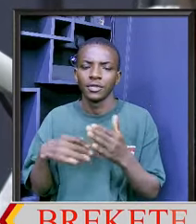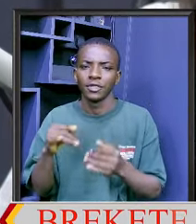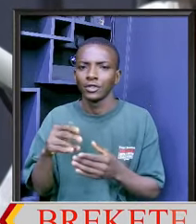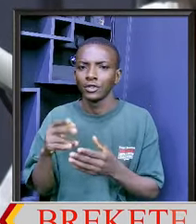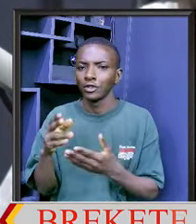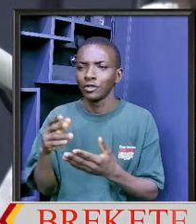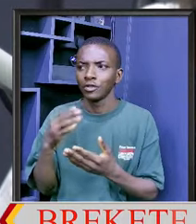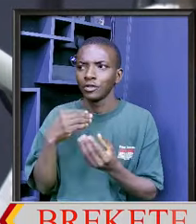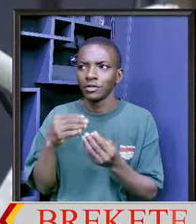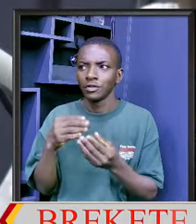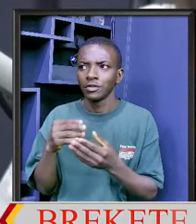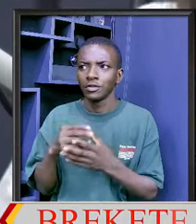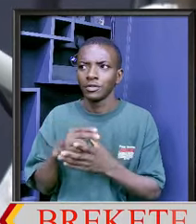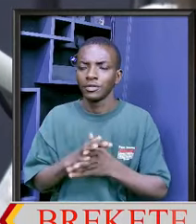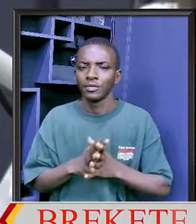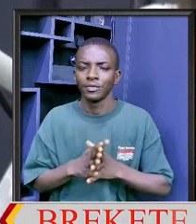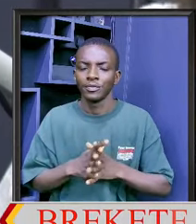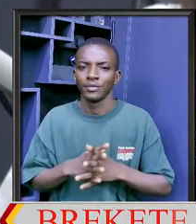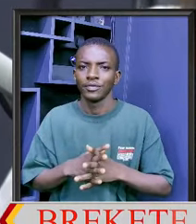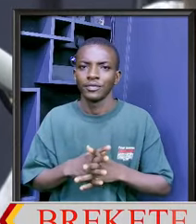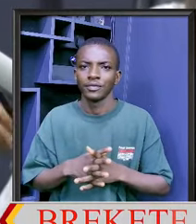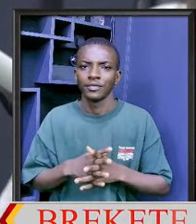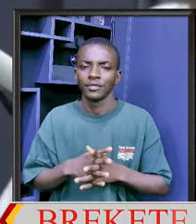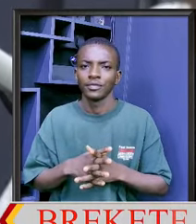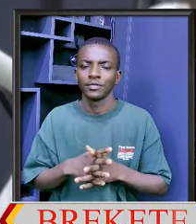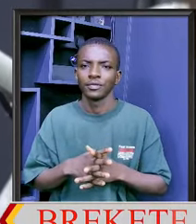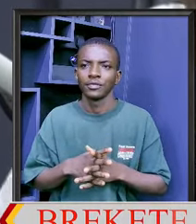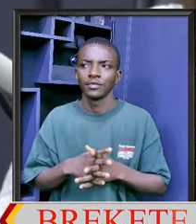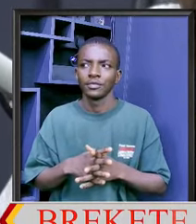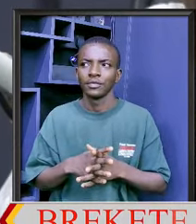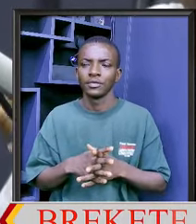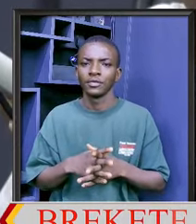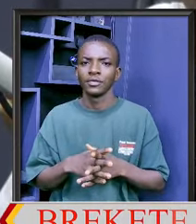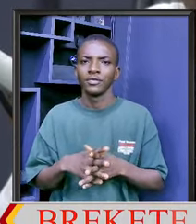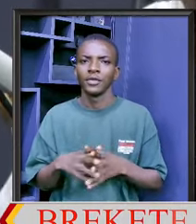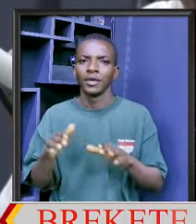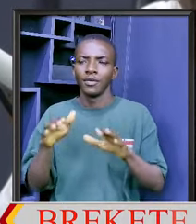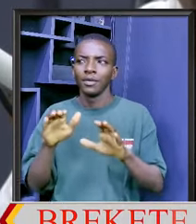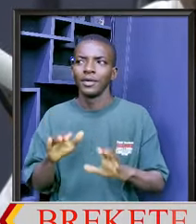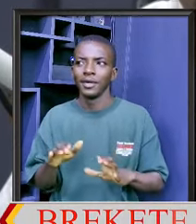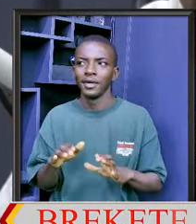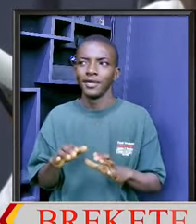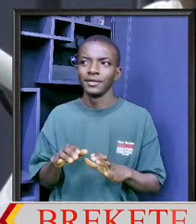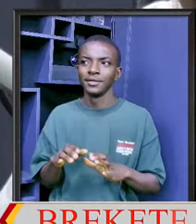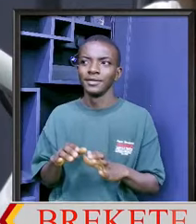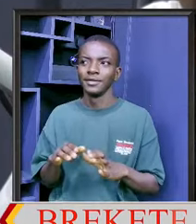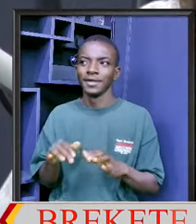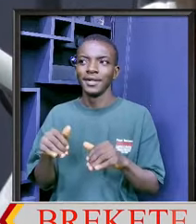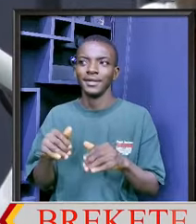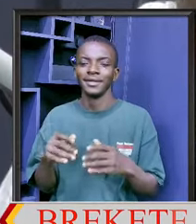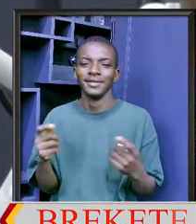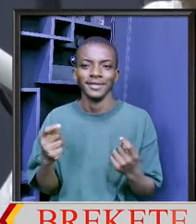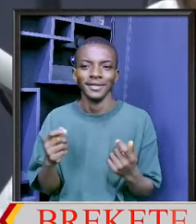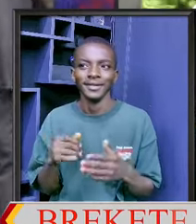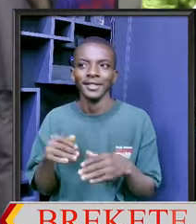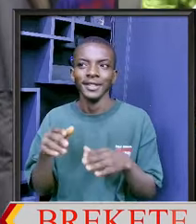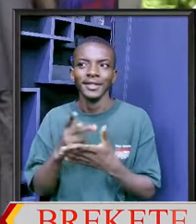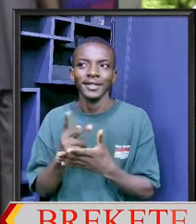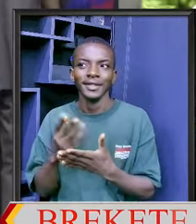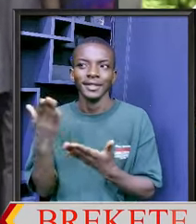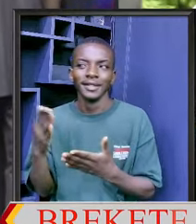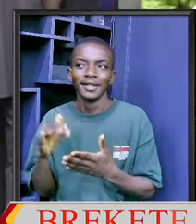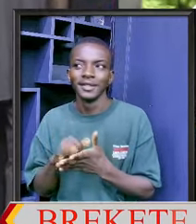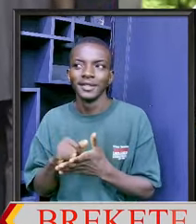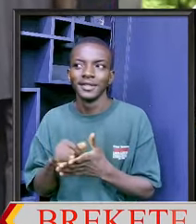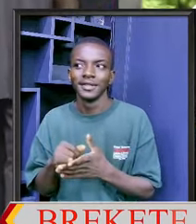Mm. Yes, stone free. You. What of yes. Burial ceremony? The people yes, come there. Yes. Oh, okay. Okay. Now that